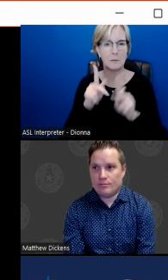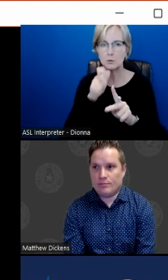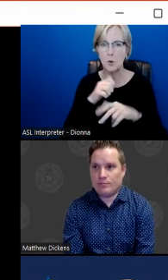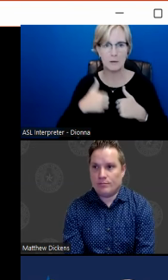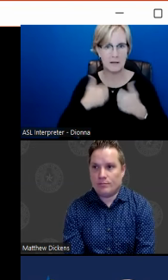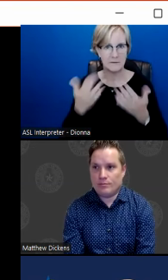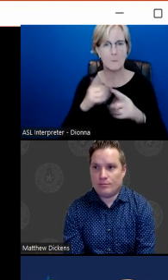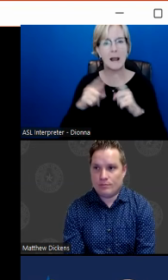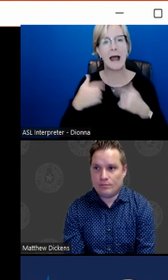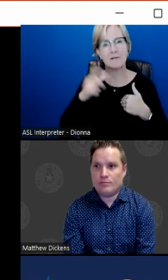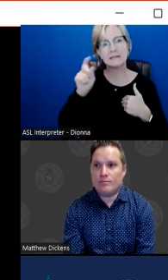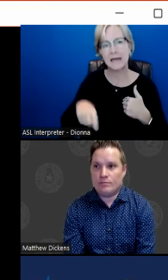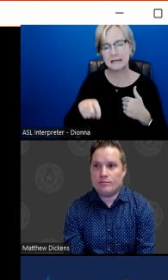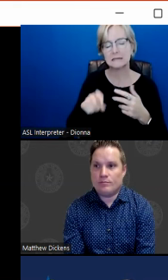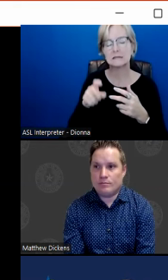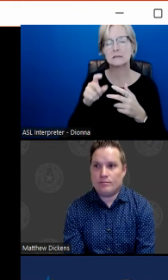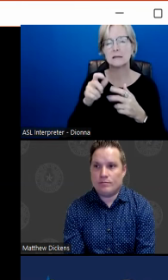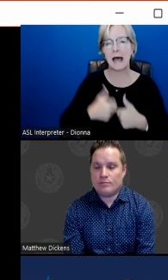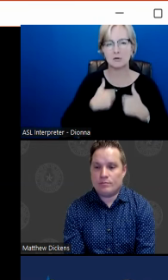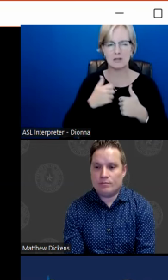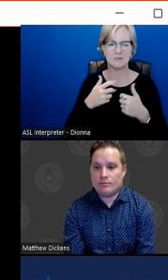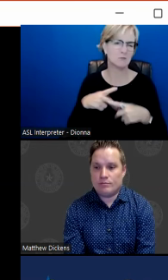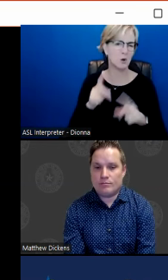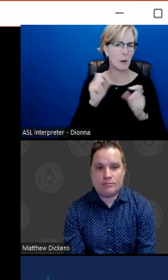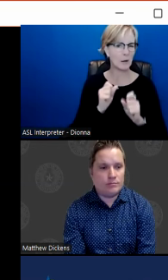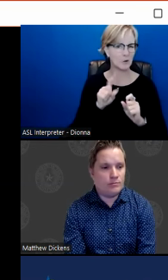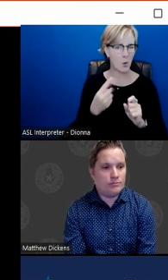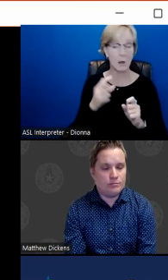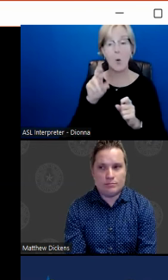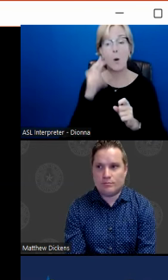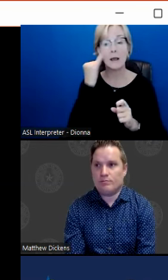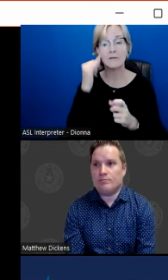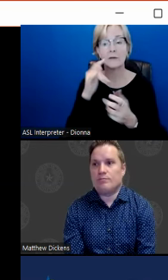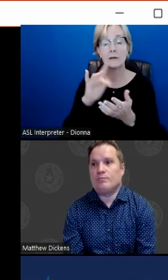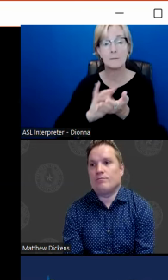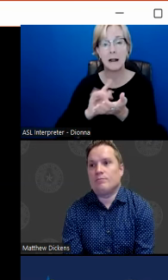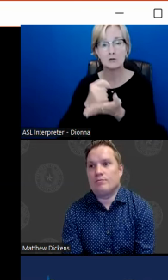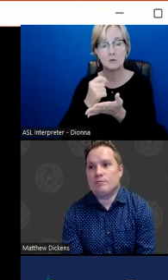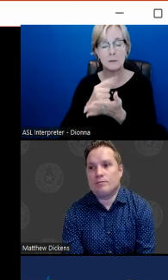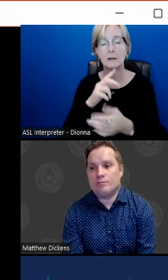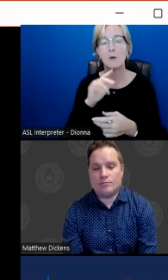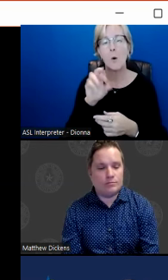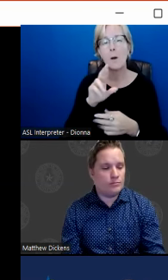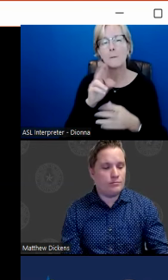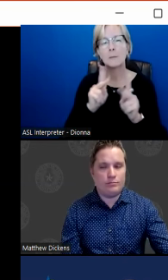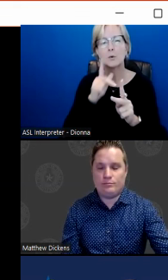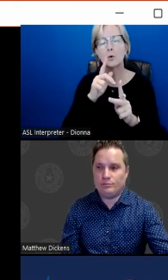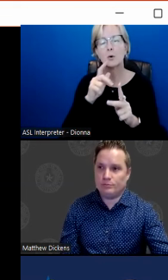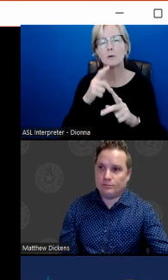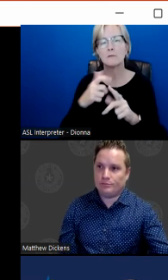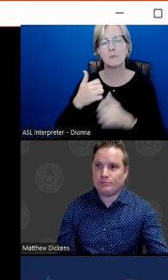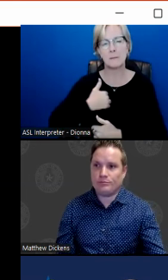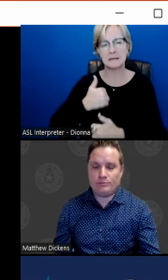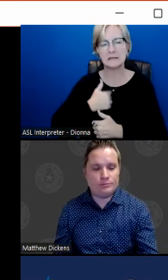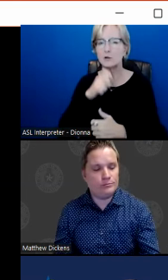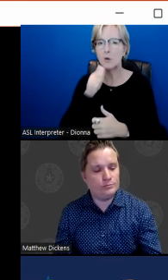address, such as a winter Texan, those seeking treatment in Texas, and non-resident military personnel or the spouse of military